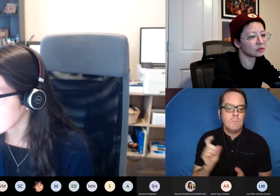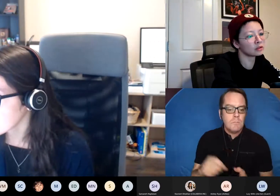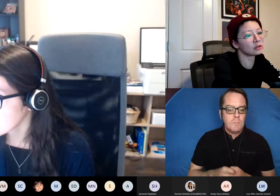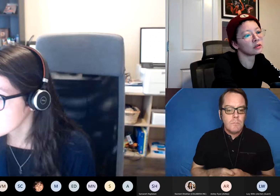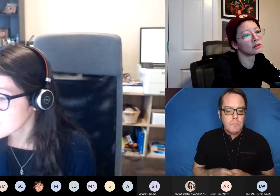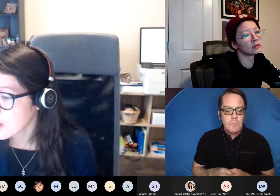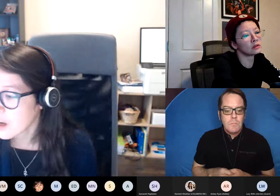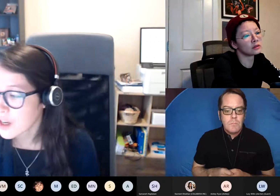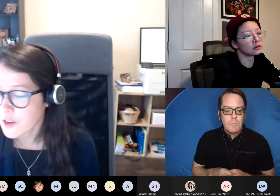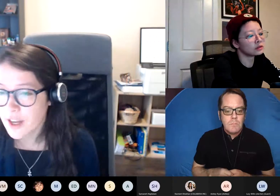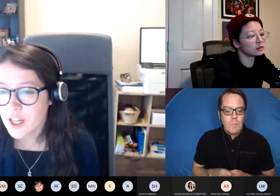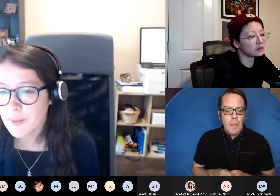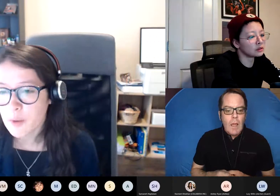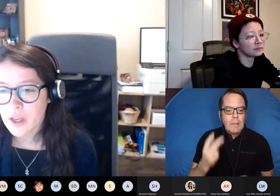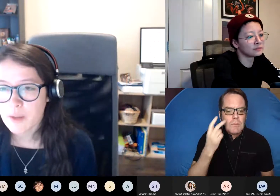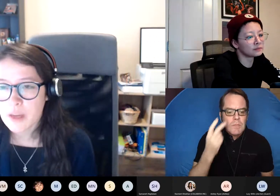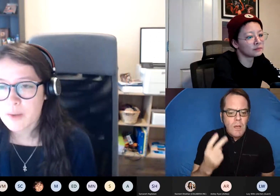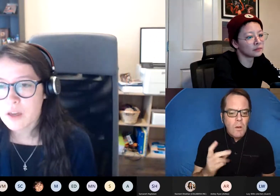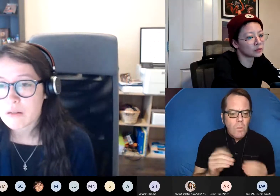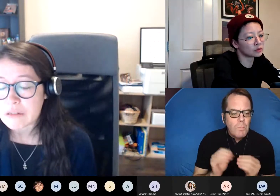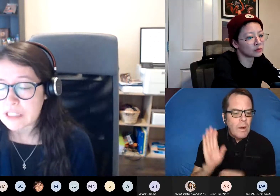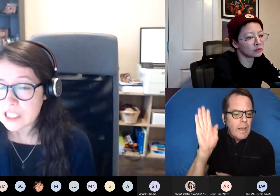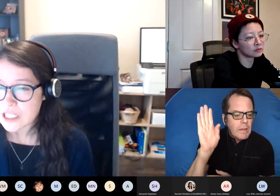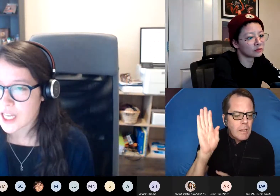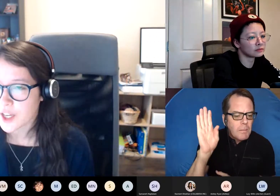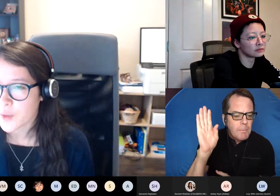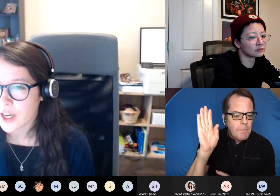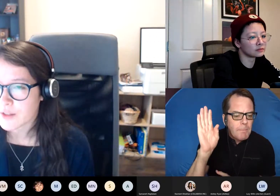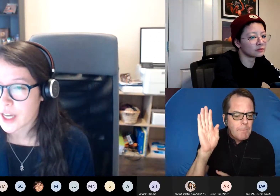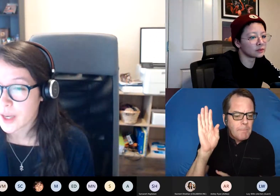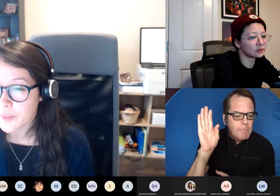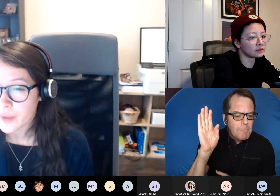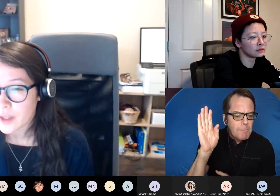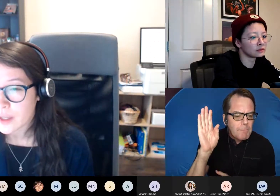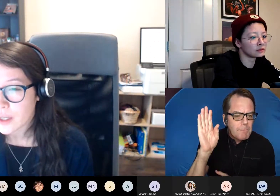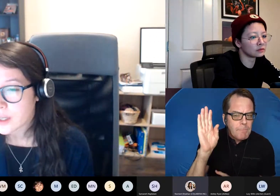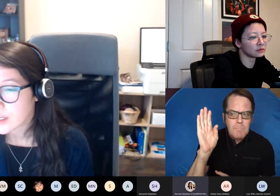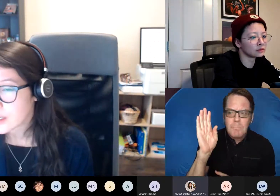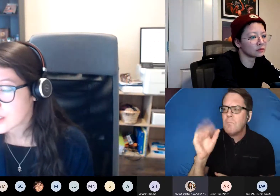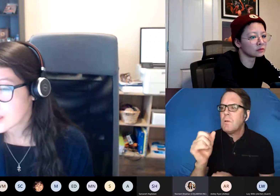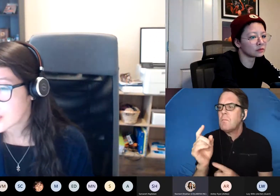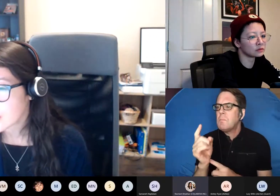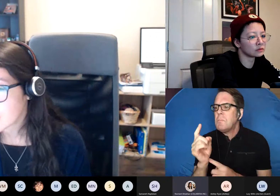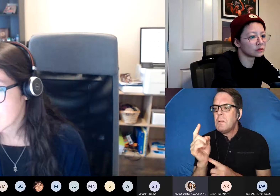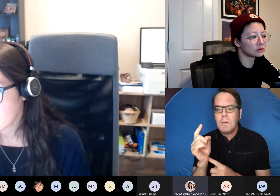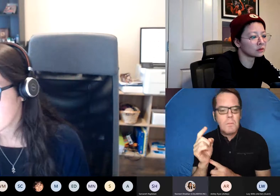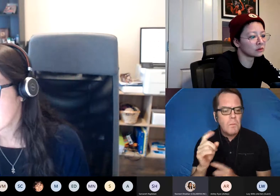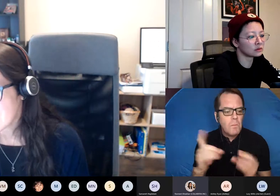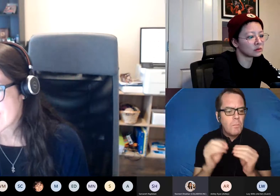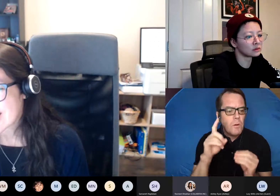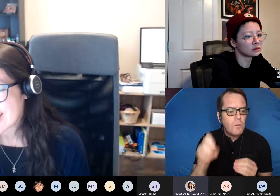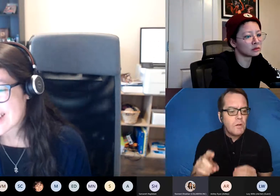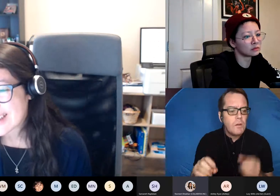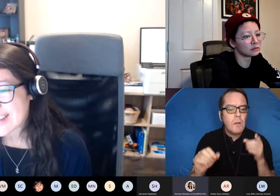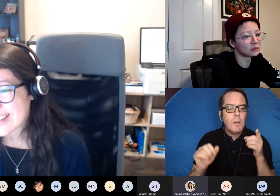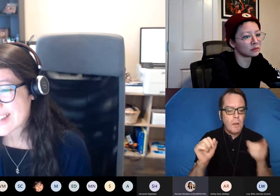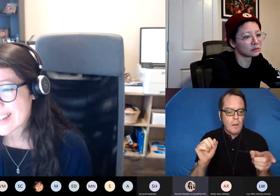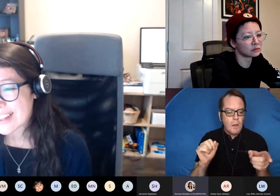I think we saw another hand up that we can maybe take if we have time. Yes, there was